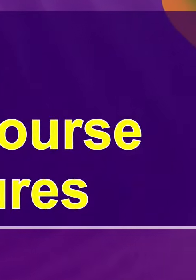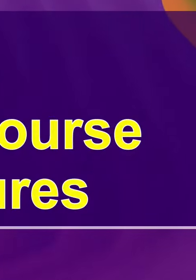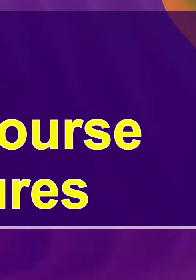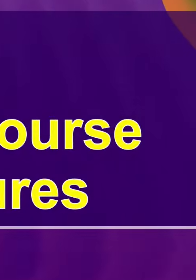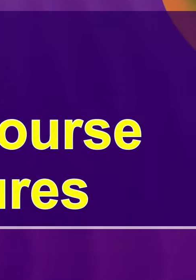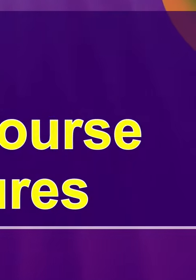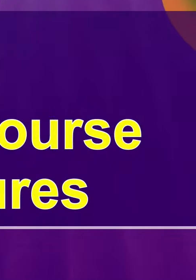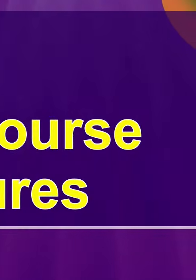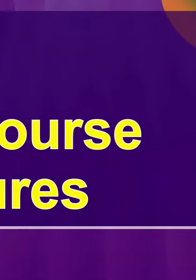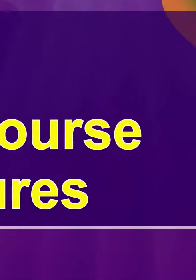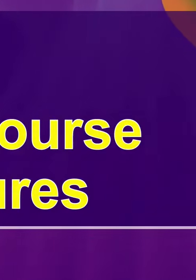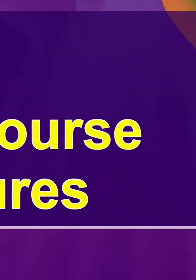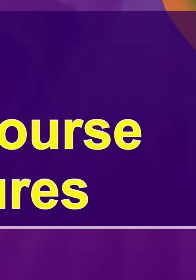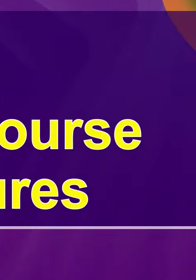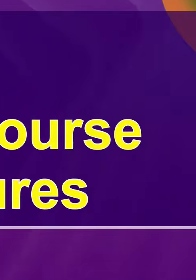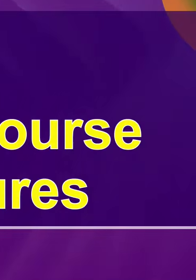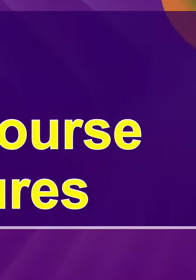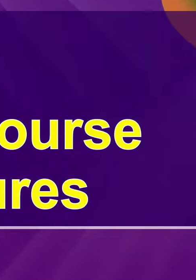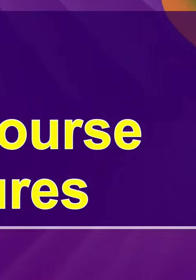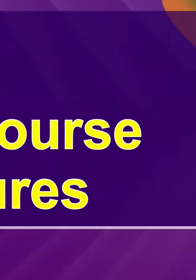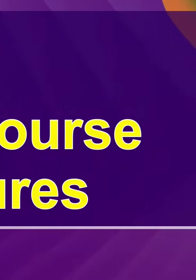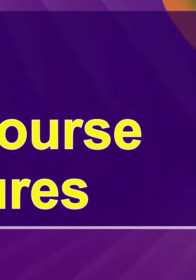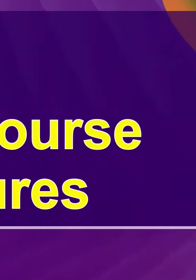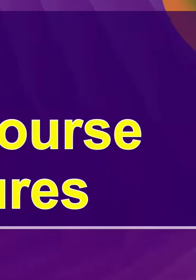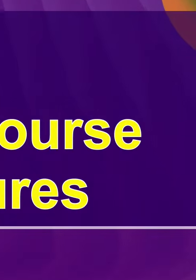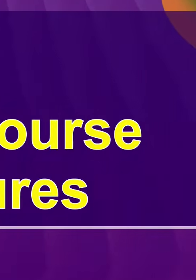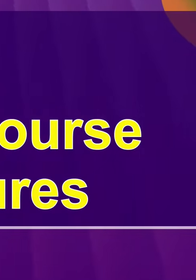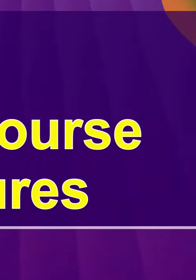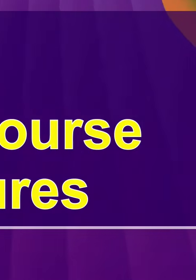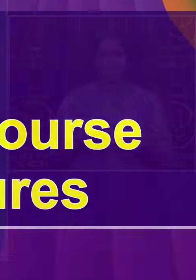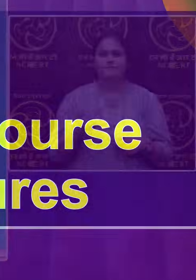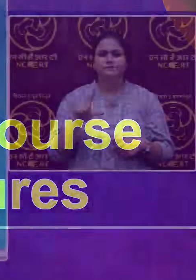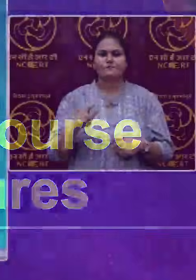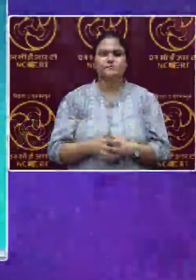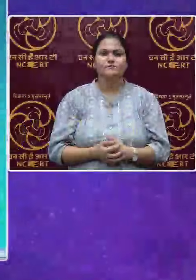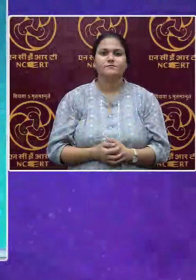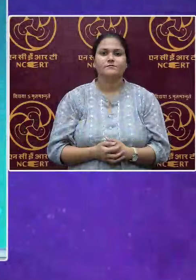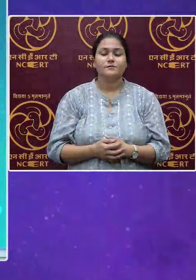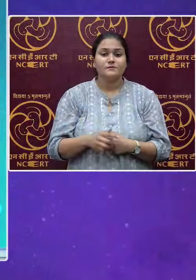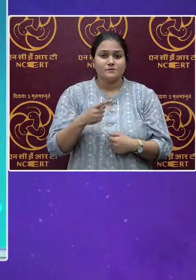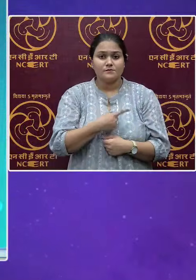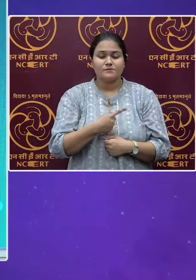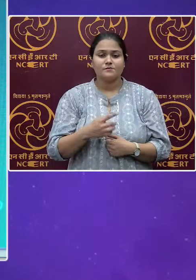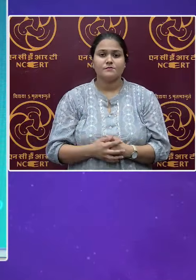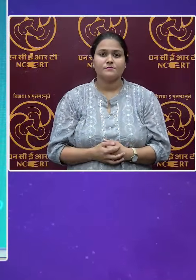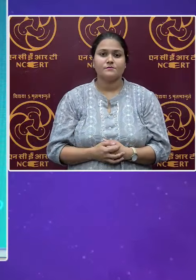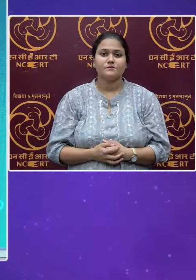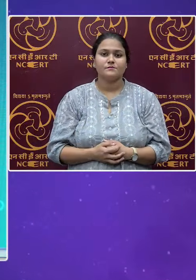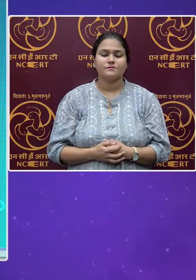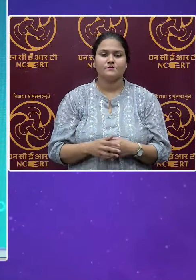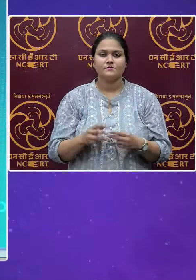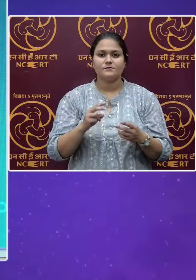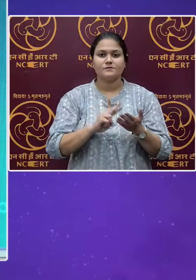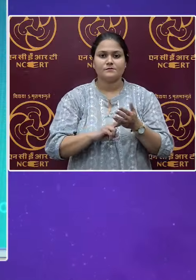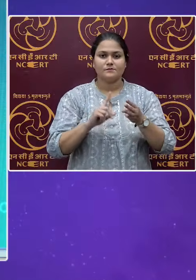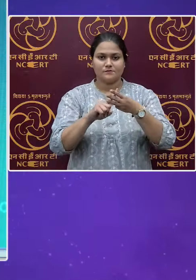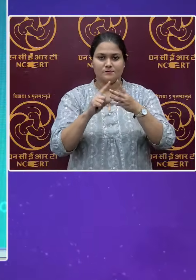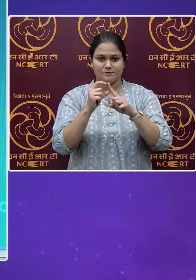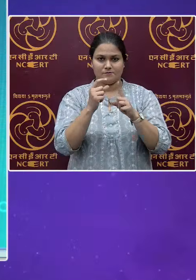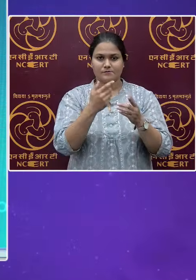and features. Of course, in alignment and in recommendations of NEP